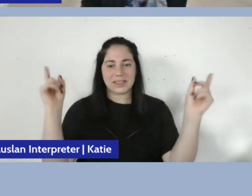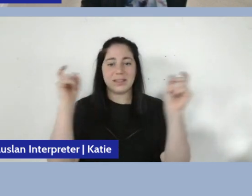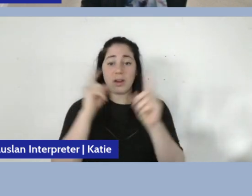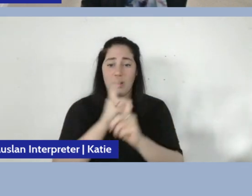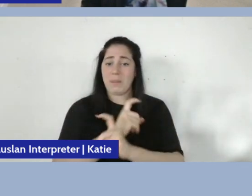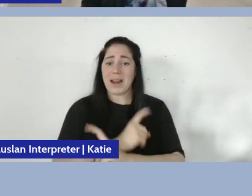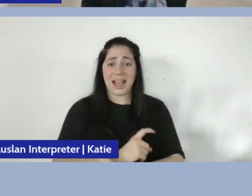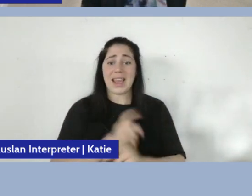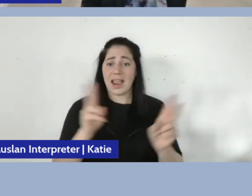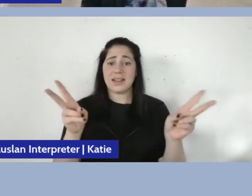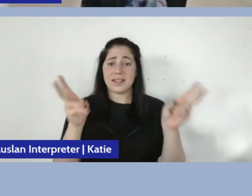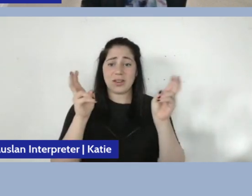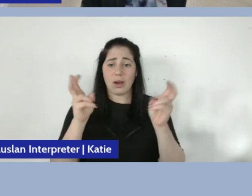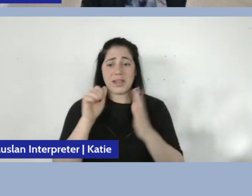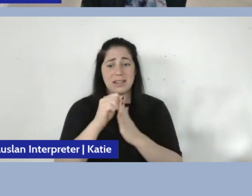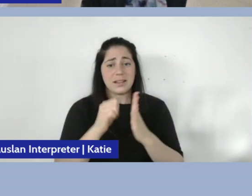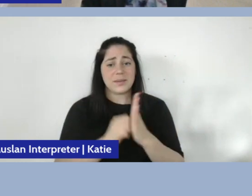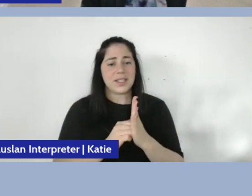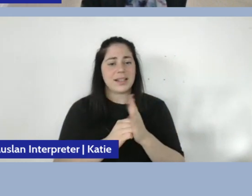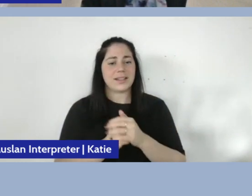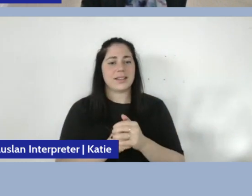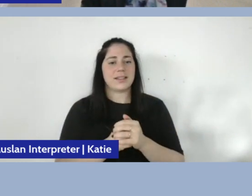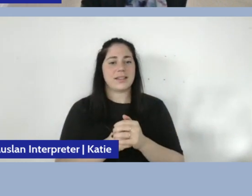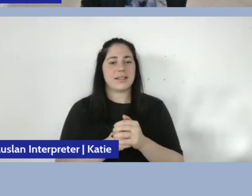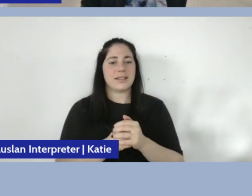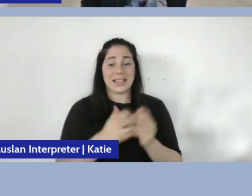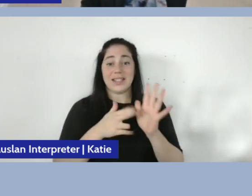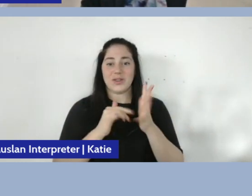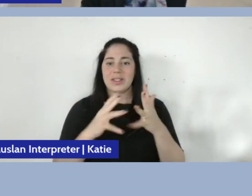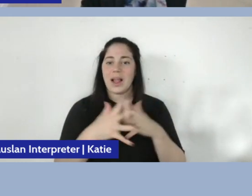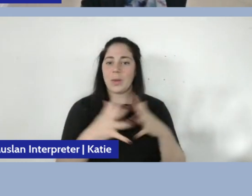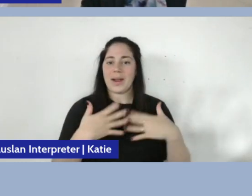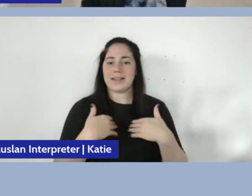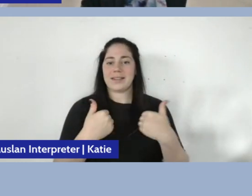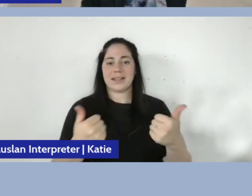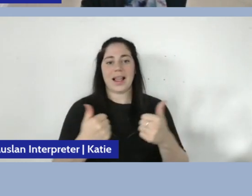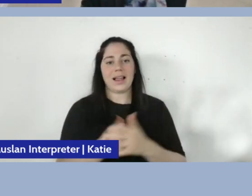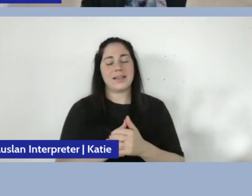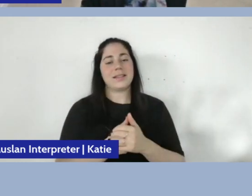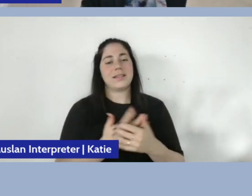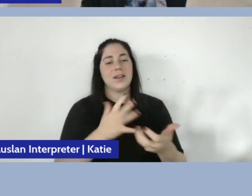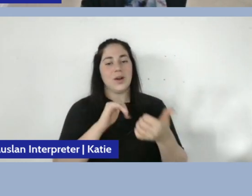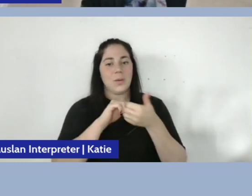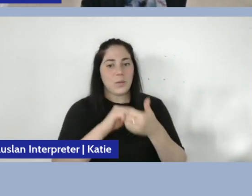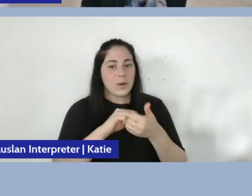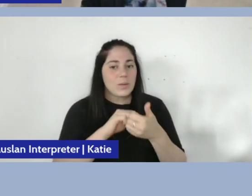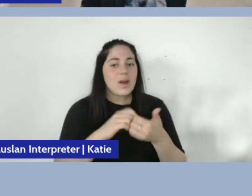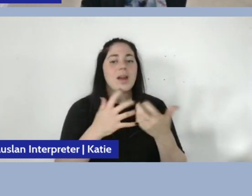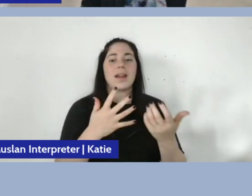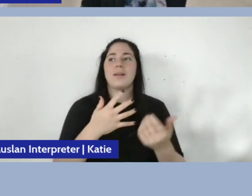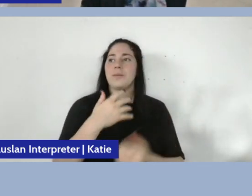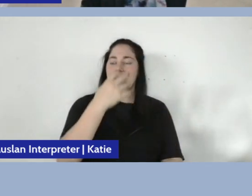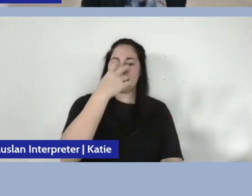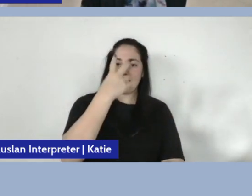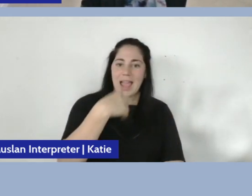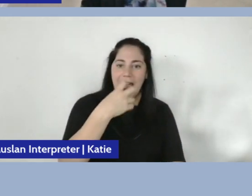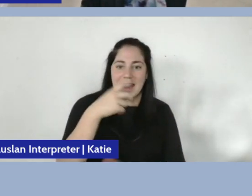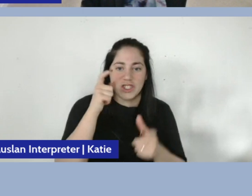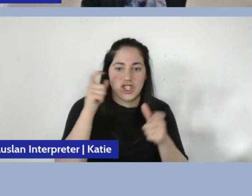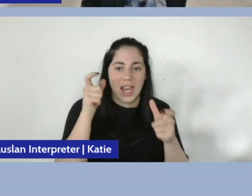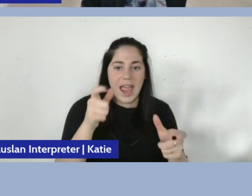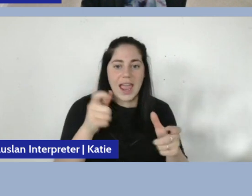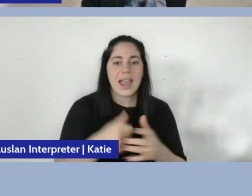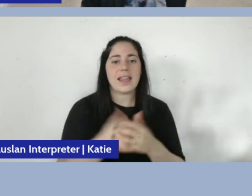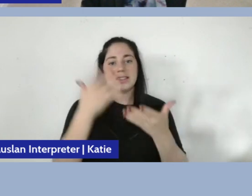is. Within New South Wales Health, we work with aged care and